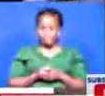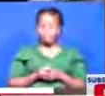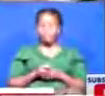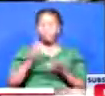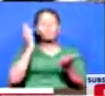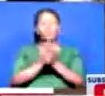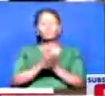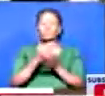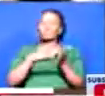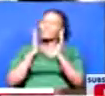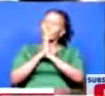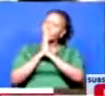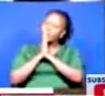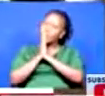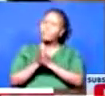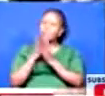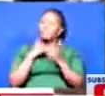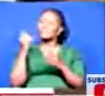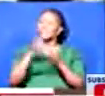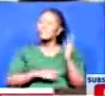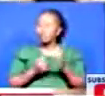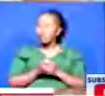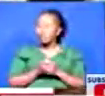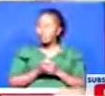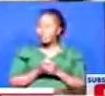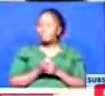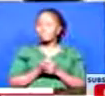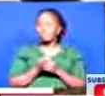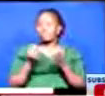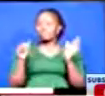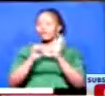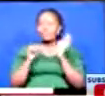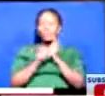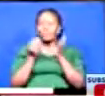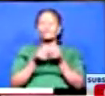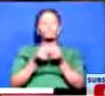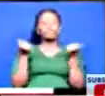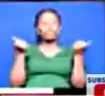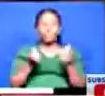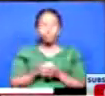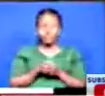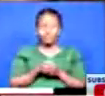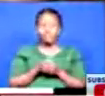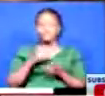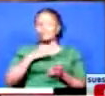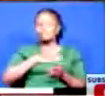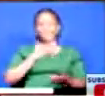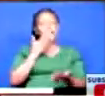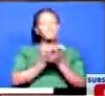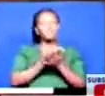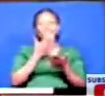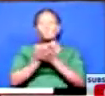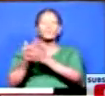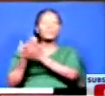nataka kabisa iishe kabisa ni dynasty. Familia tatu iishe na imeisha, nimetosheka. I'm grateful today kwa sababu ya